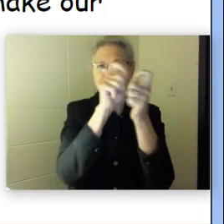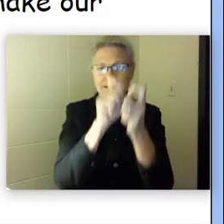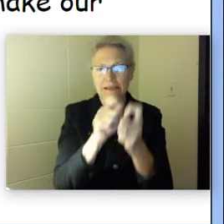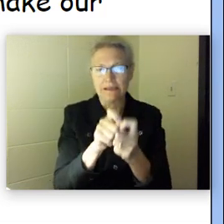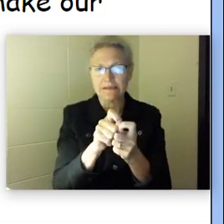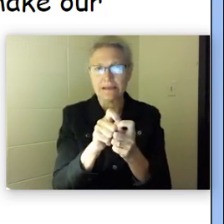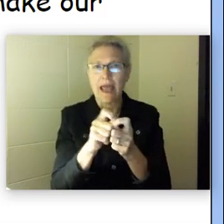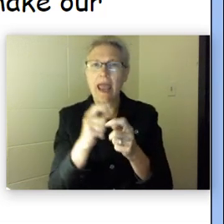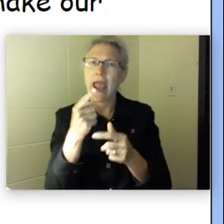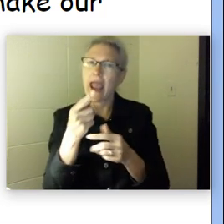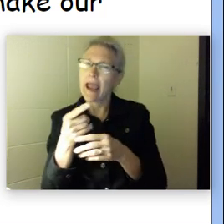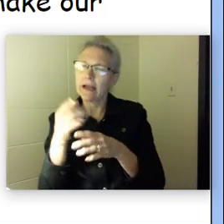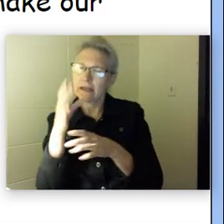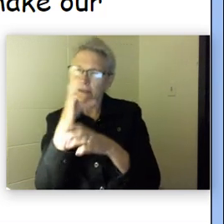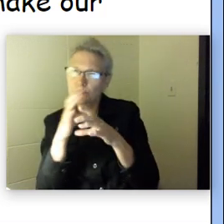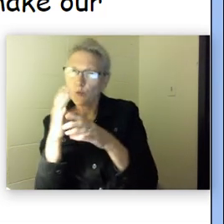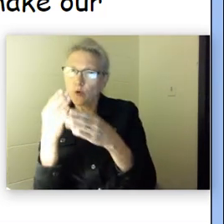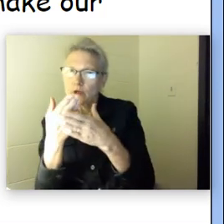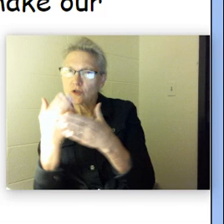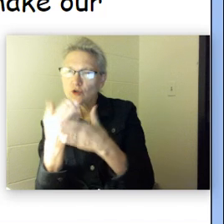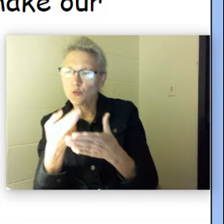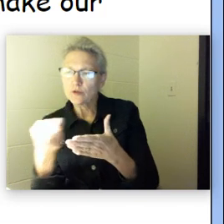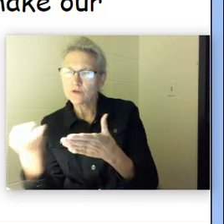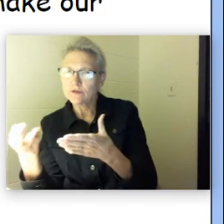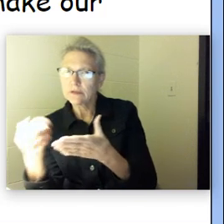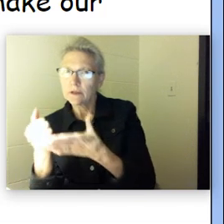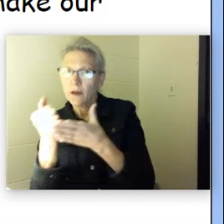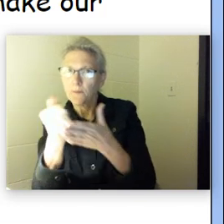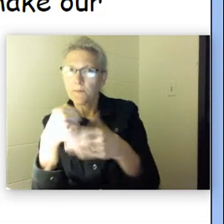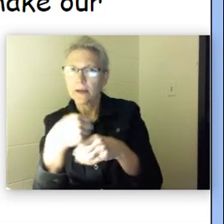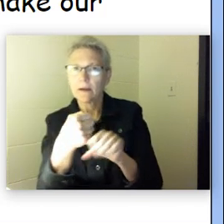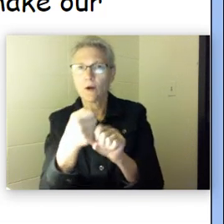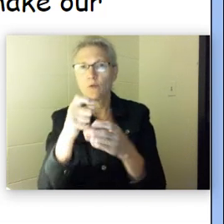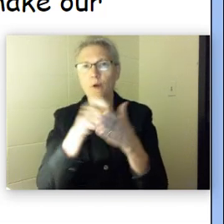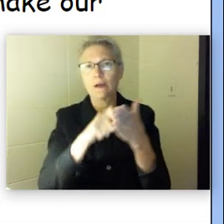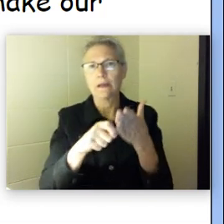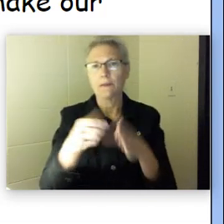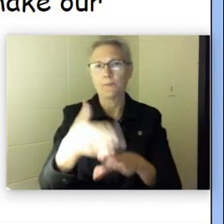new resource that can help make our writing even better.